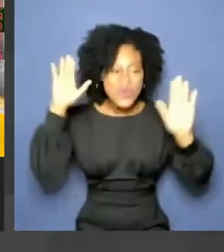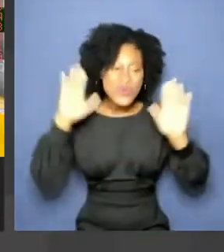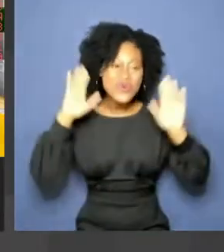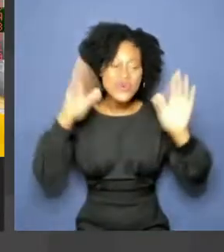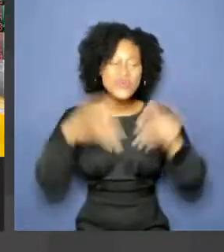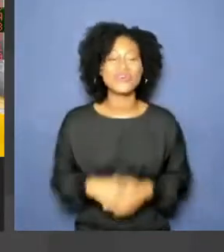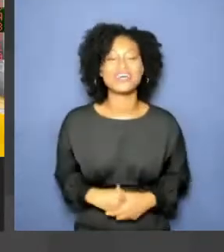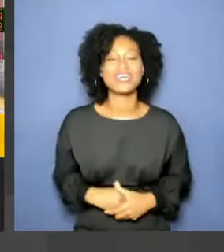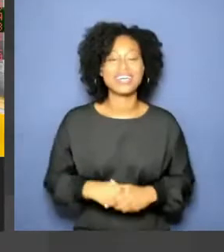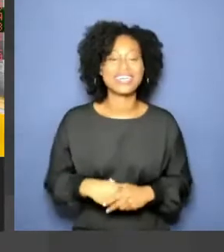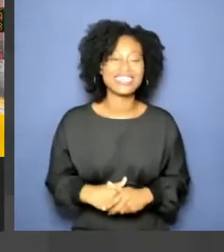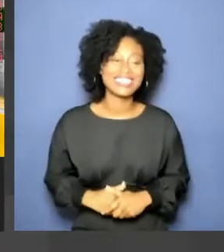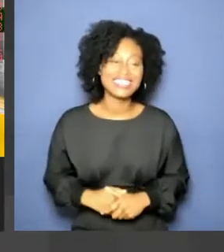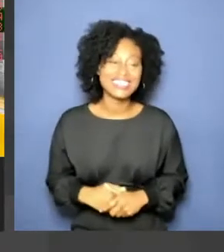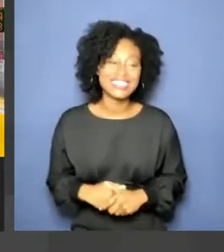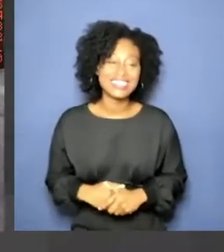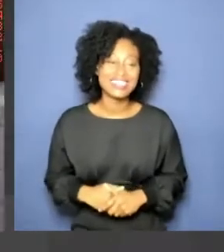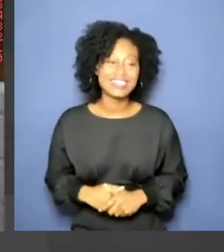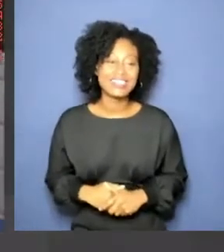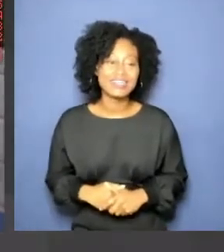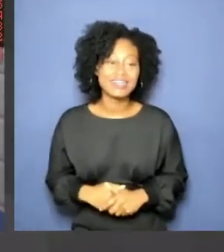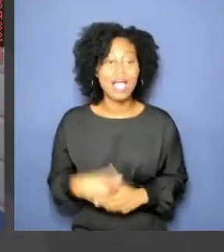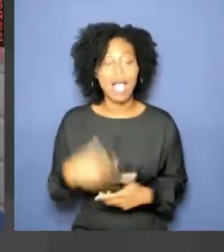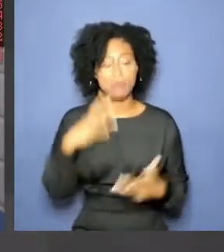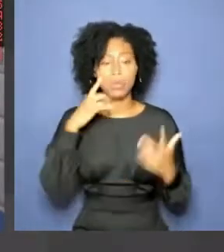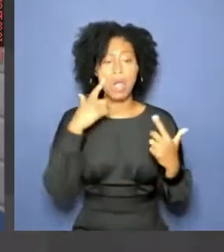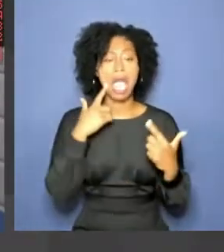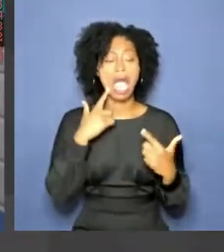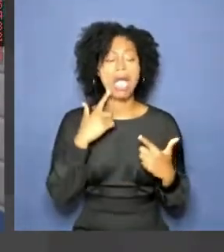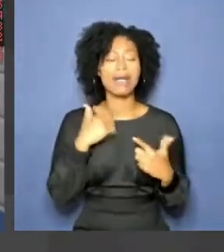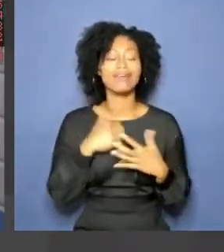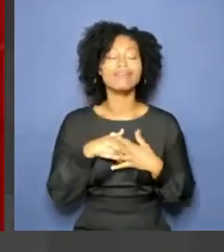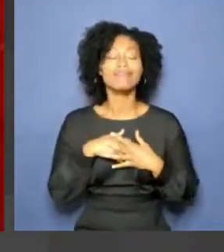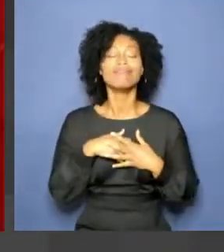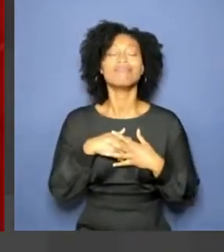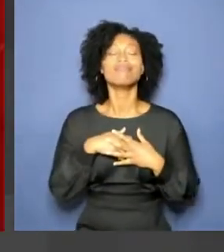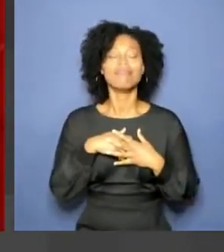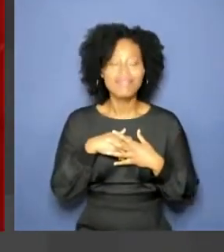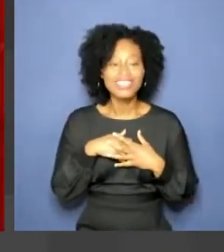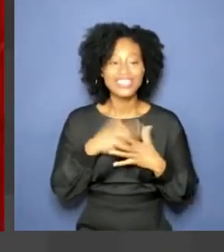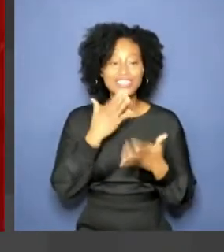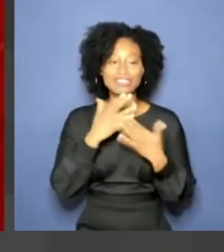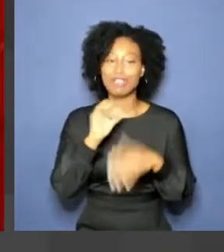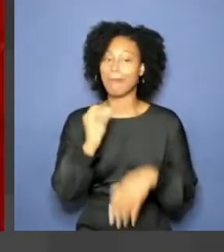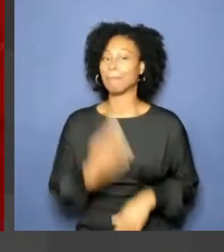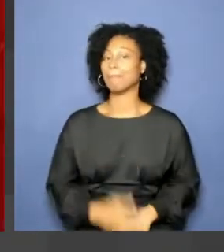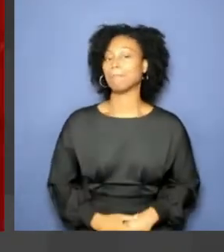beautiful. Yeah, I'm actually gonna cry. Let's go, boys. Good job.